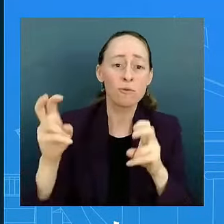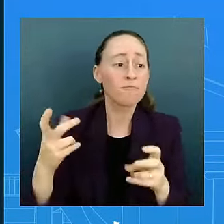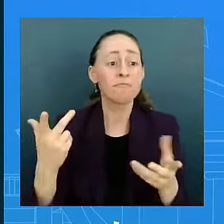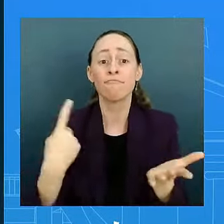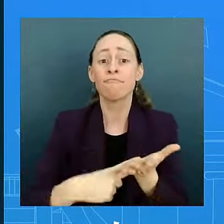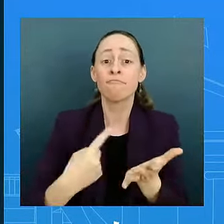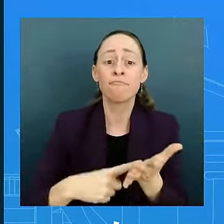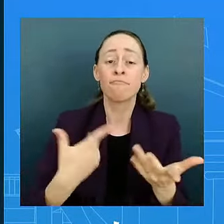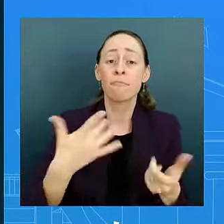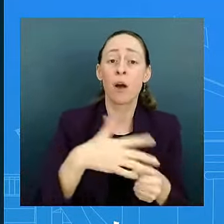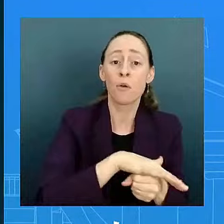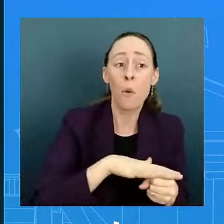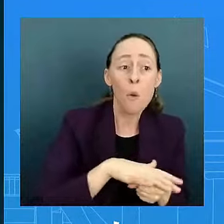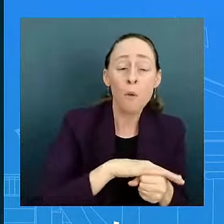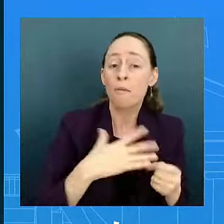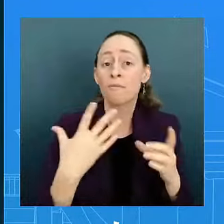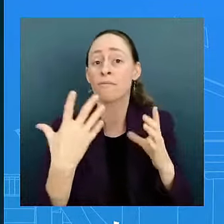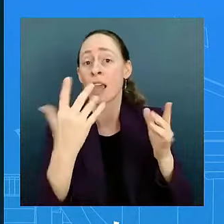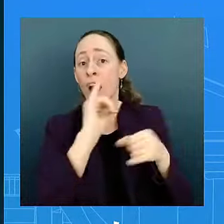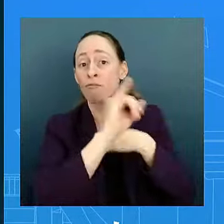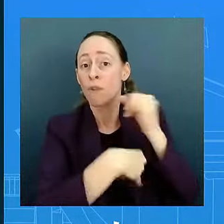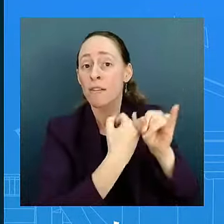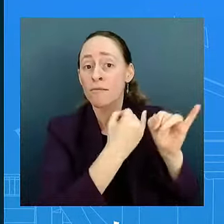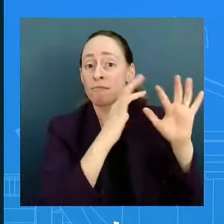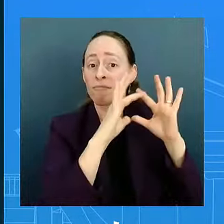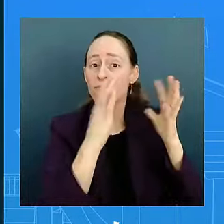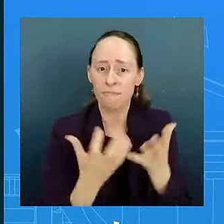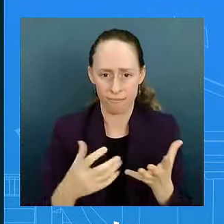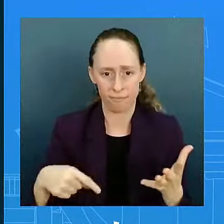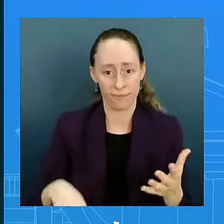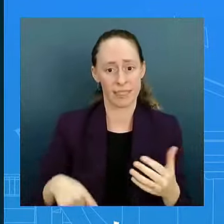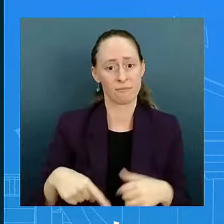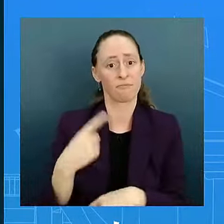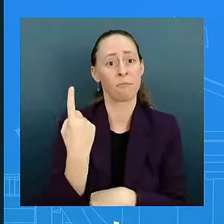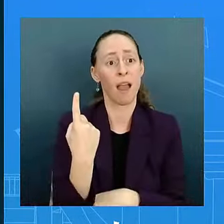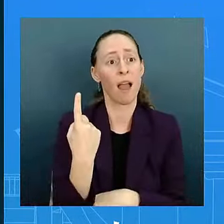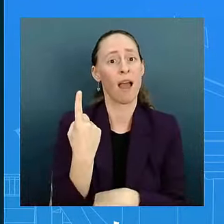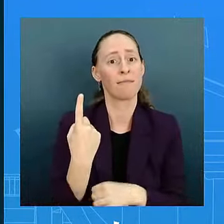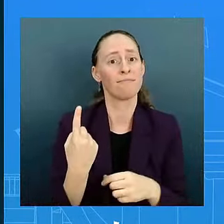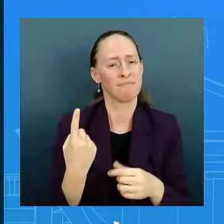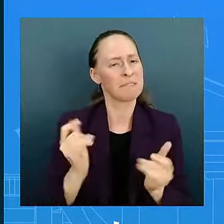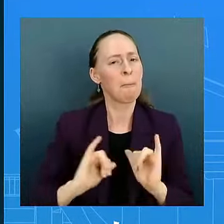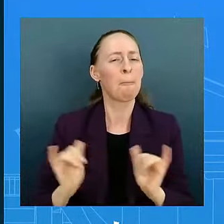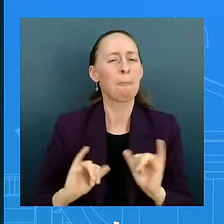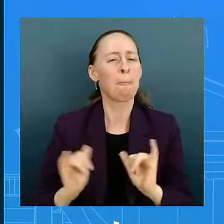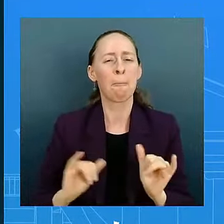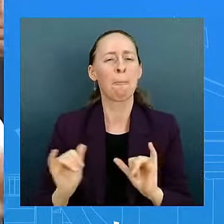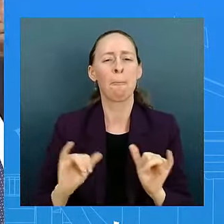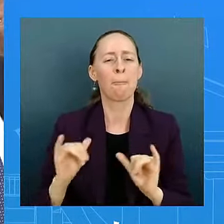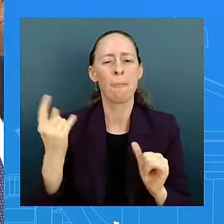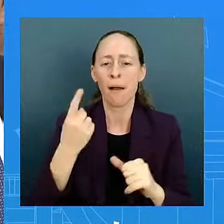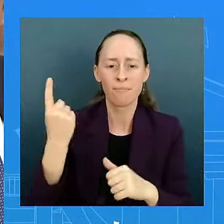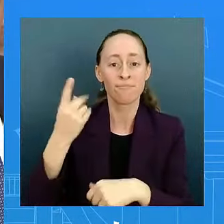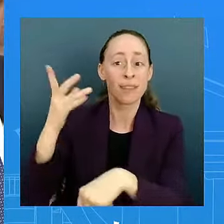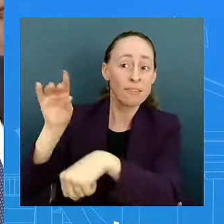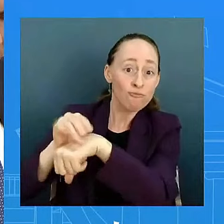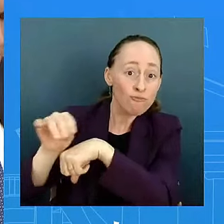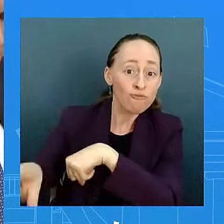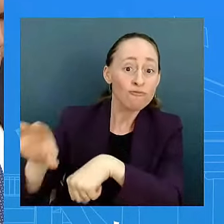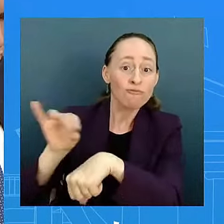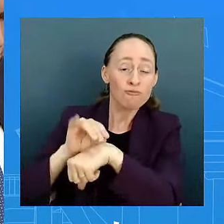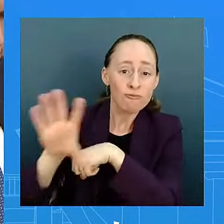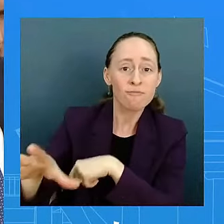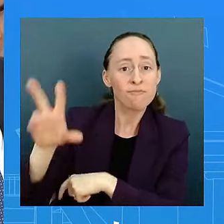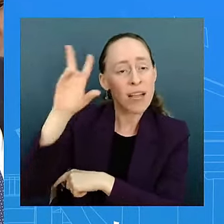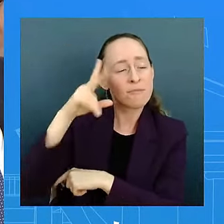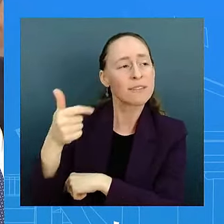no different. And so he did offer up his advice, and I'll leave it there. Okay. Mm-hmm. Turning to the economy in